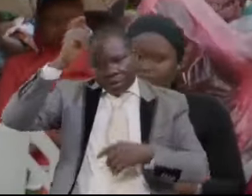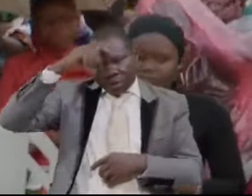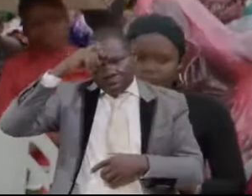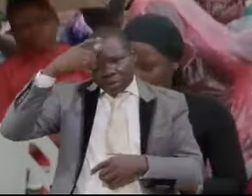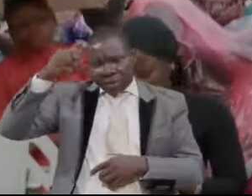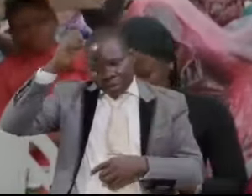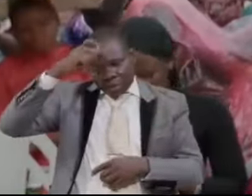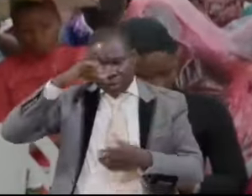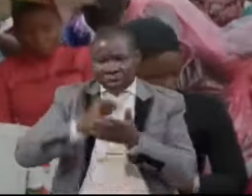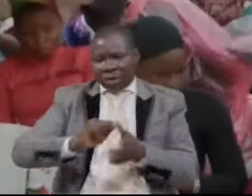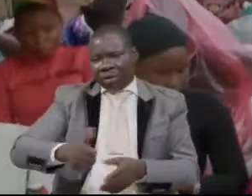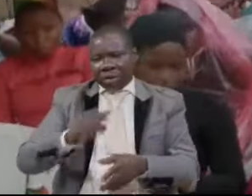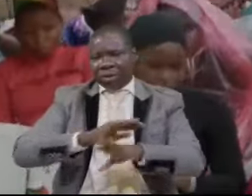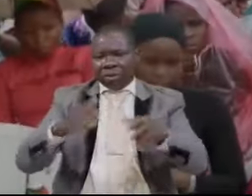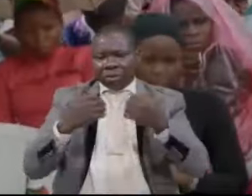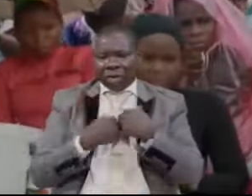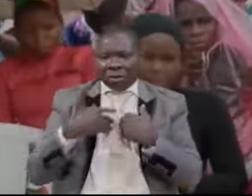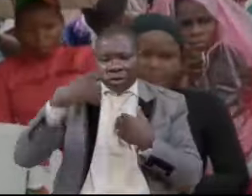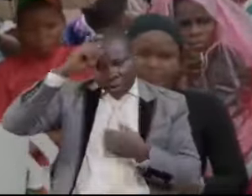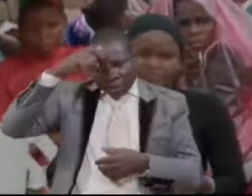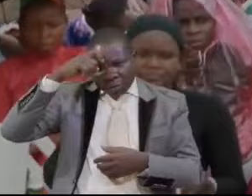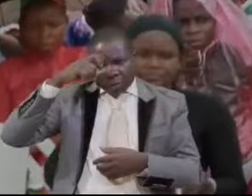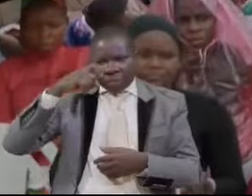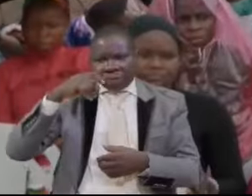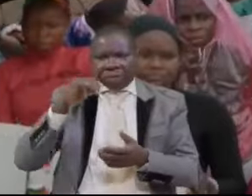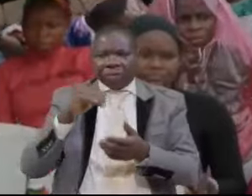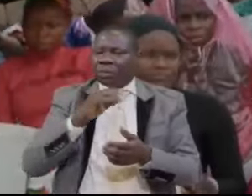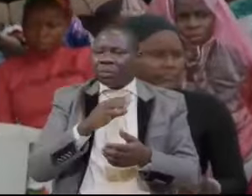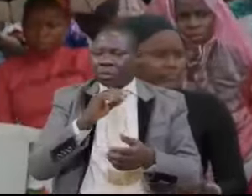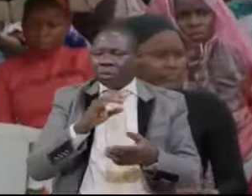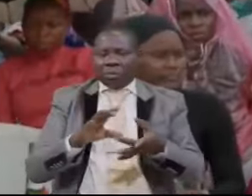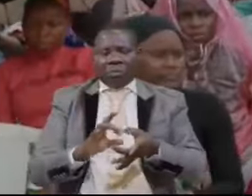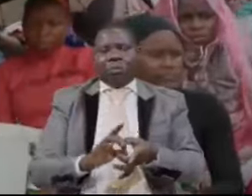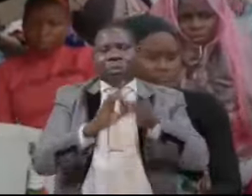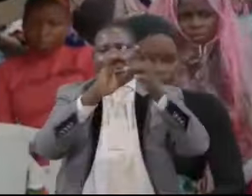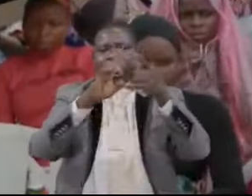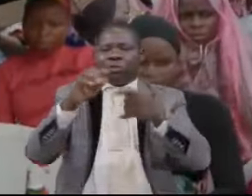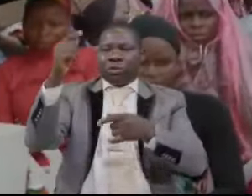not have, wisdom belongs unto God. If any of you lack wisdom,